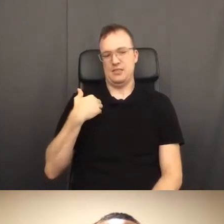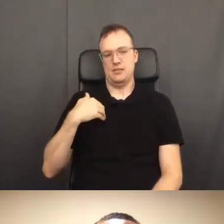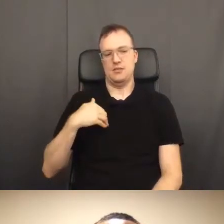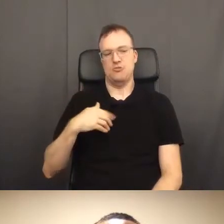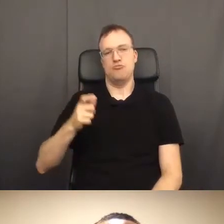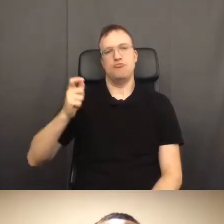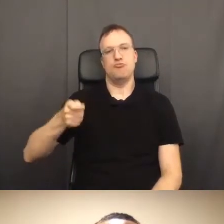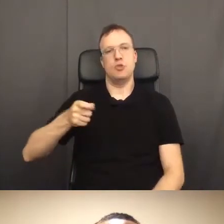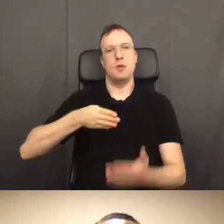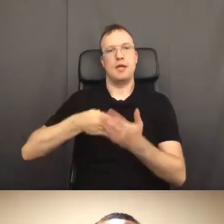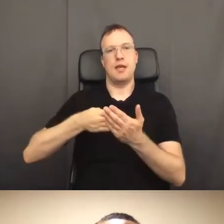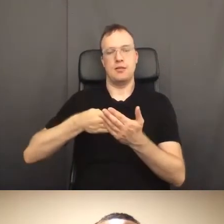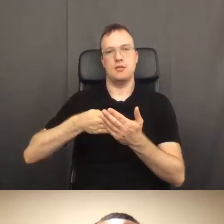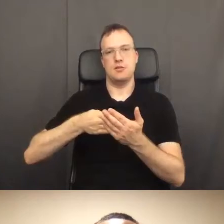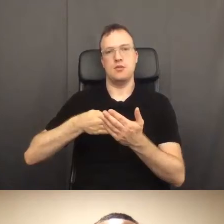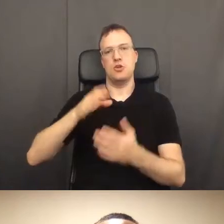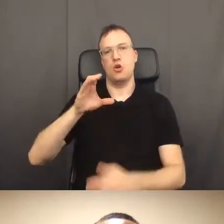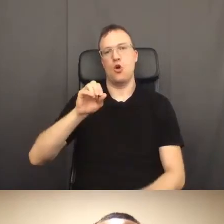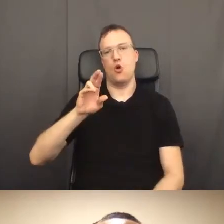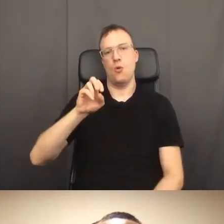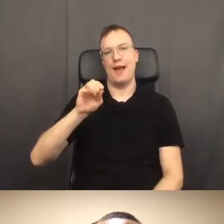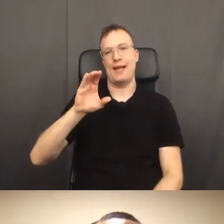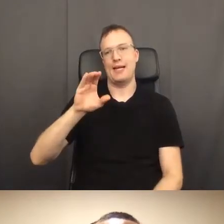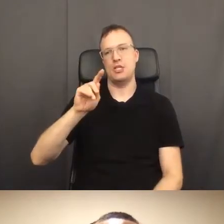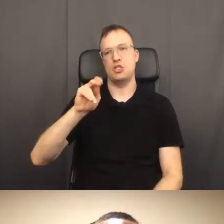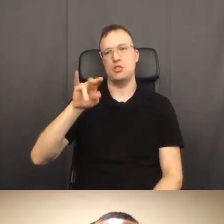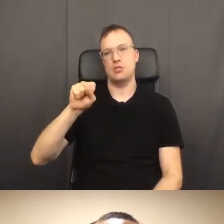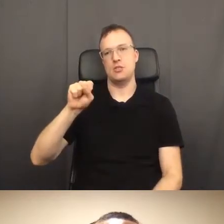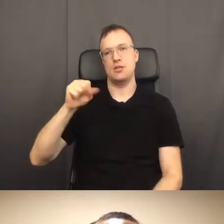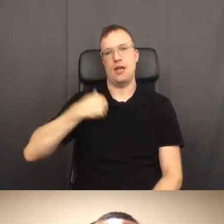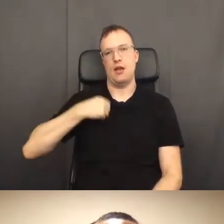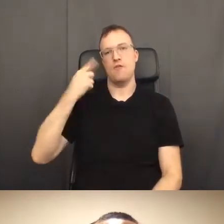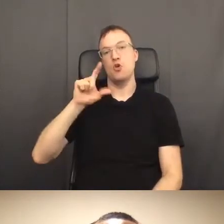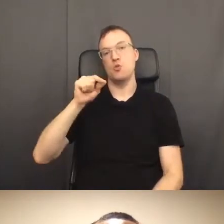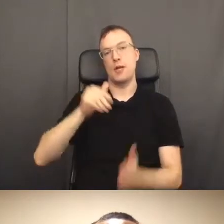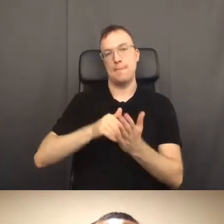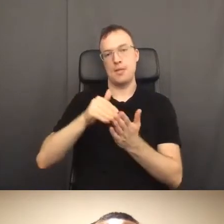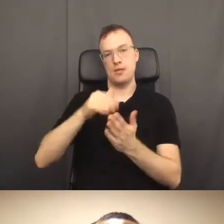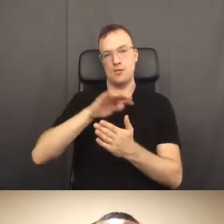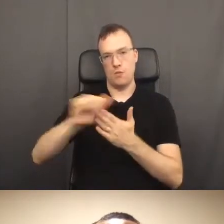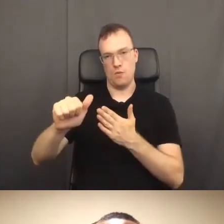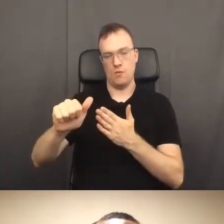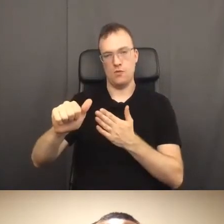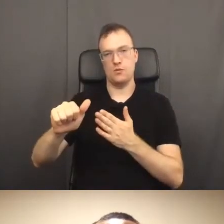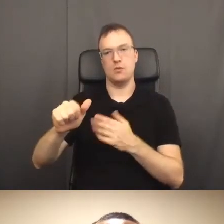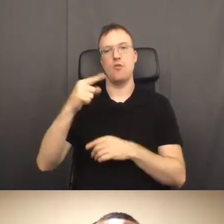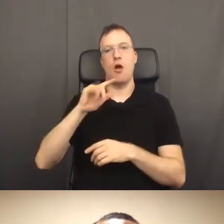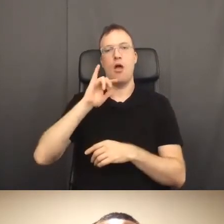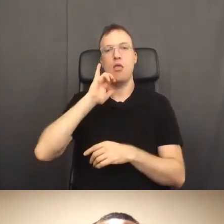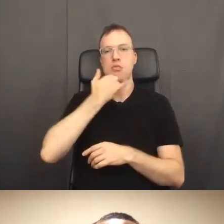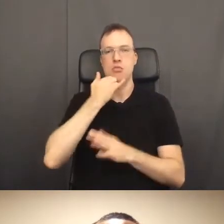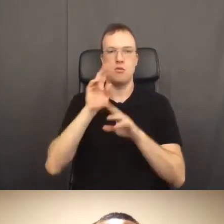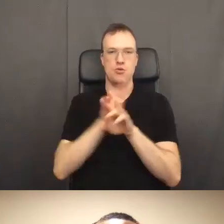judgment against Corrections Canada for $20 million for the misuse of